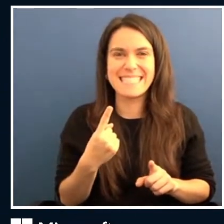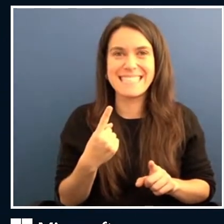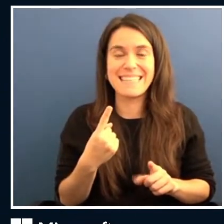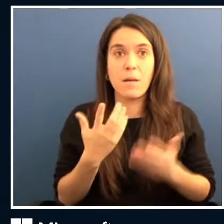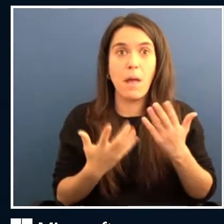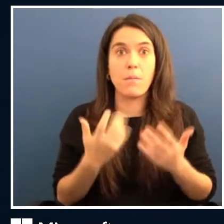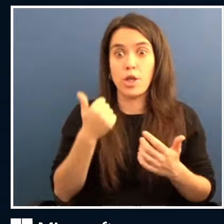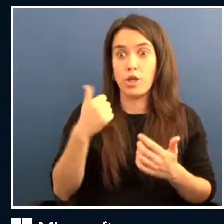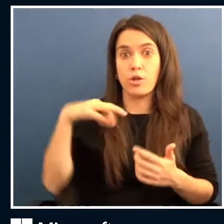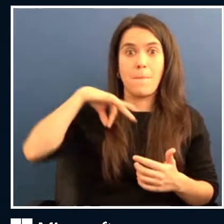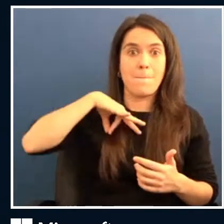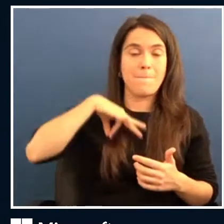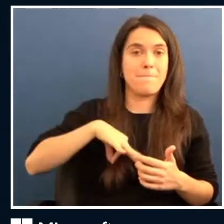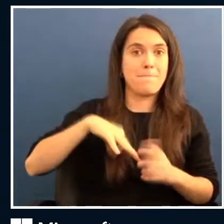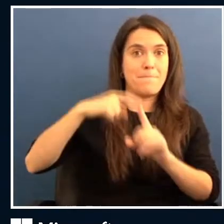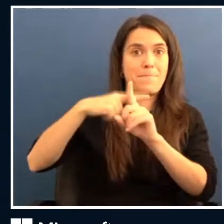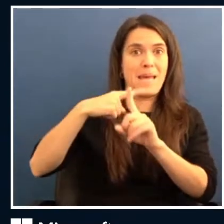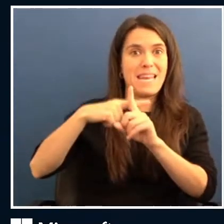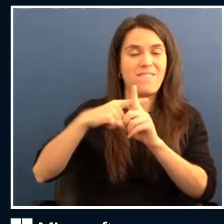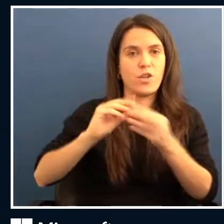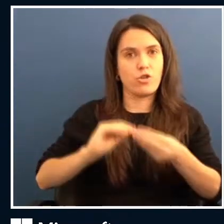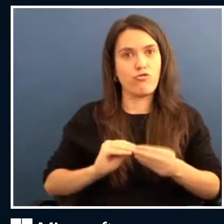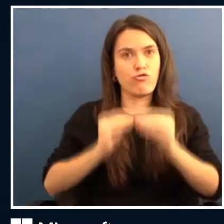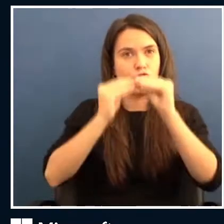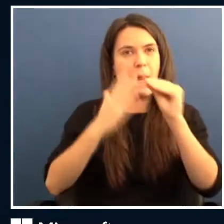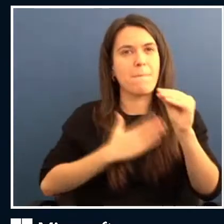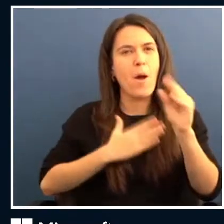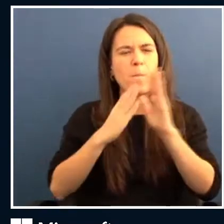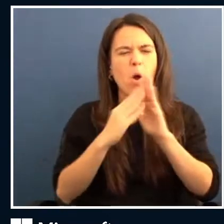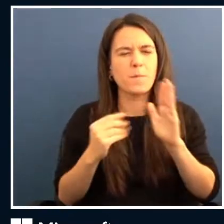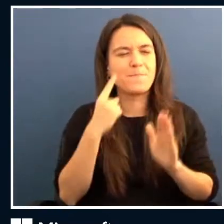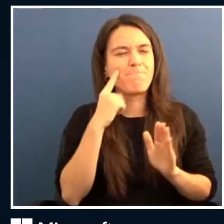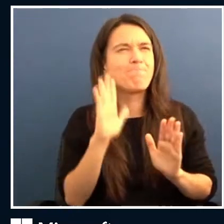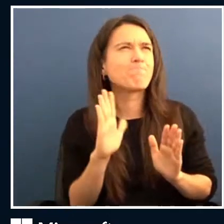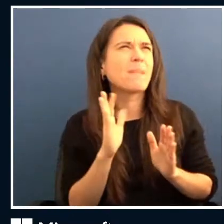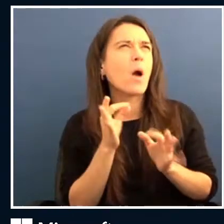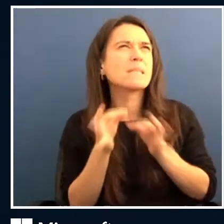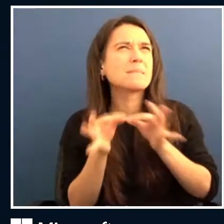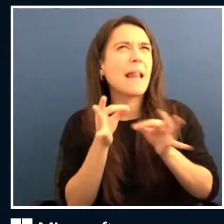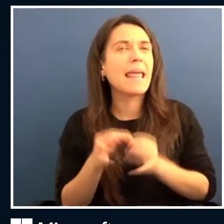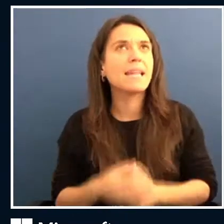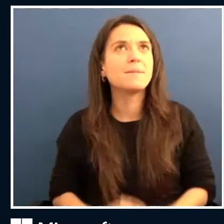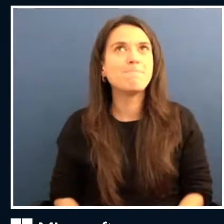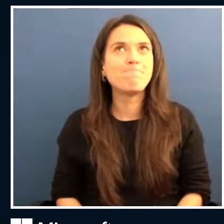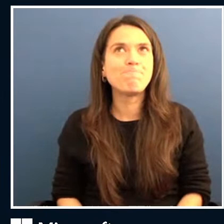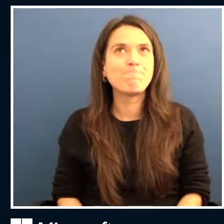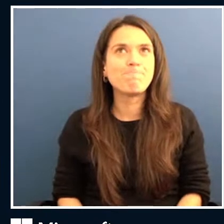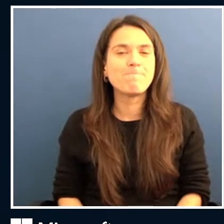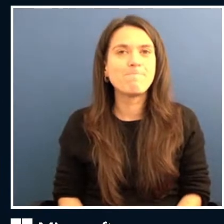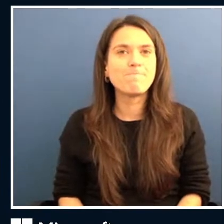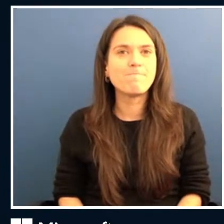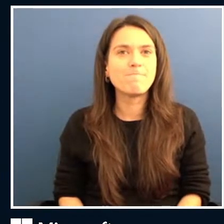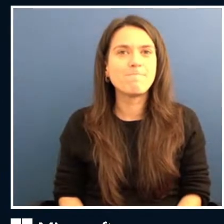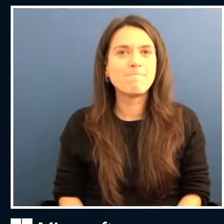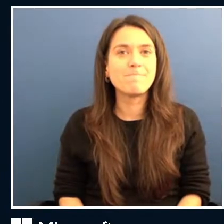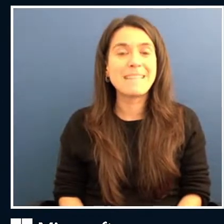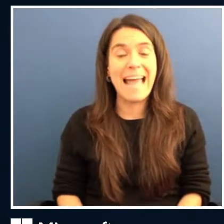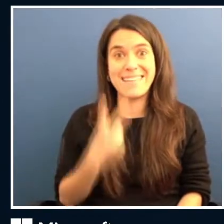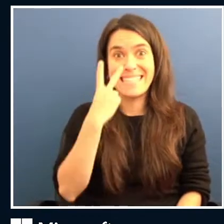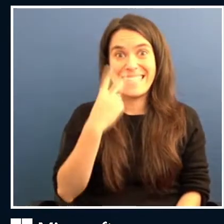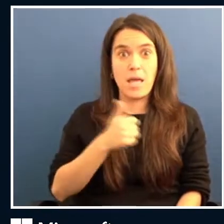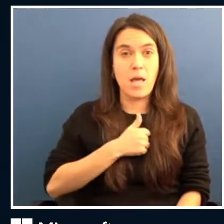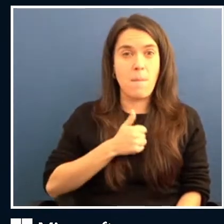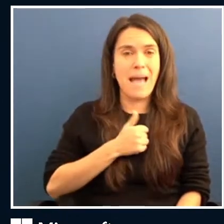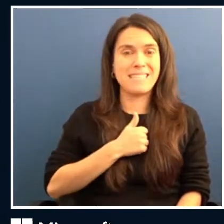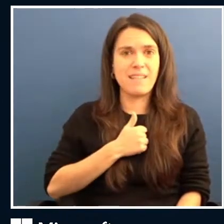model is, man, I'm trying to think how to exactly phrase it, but I've noticed as I've personally used it, it's like once you get to a certain